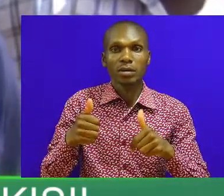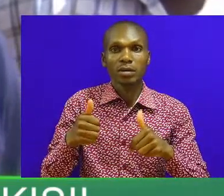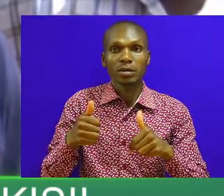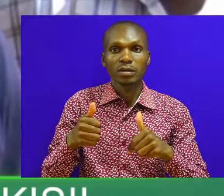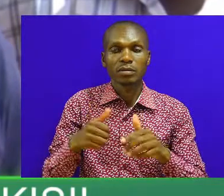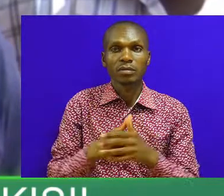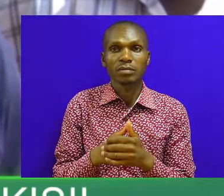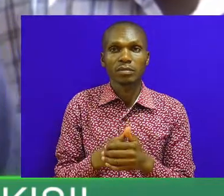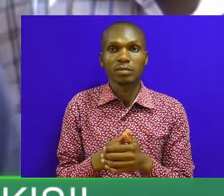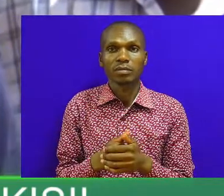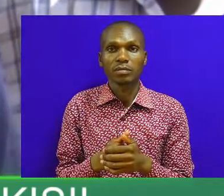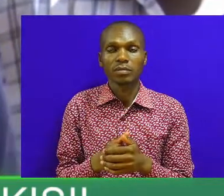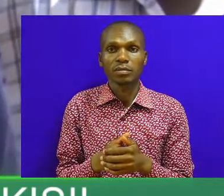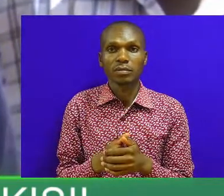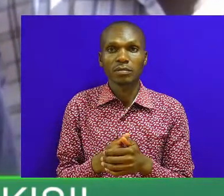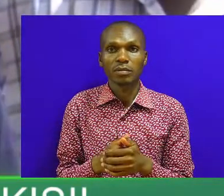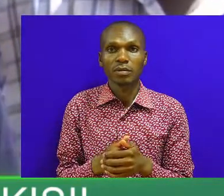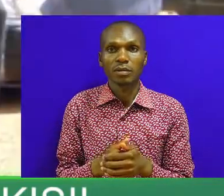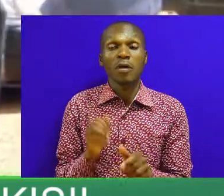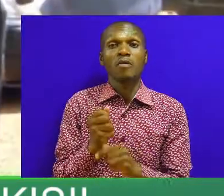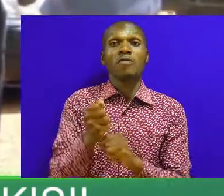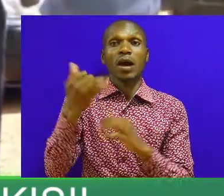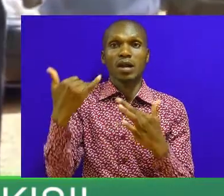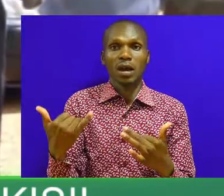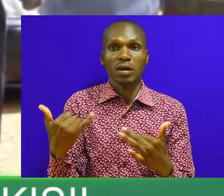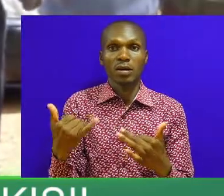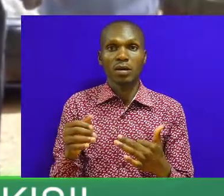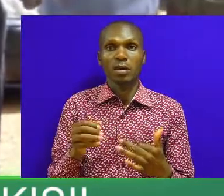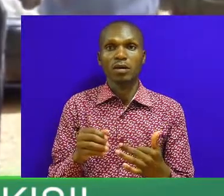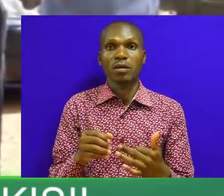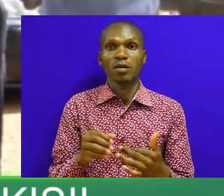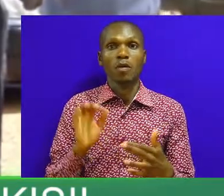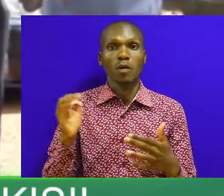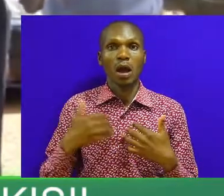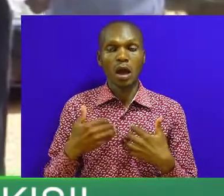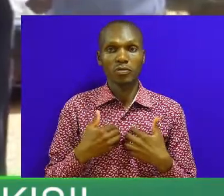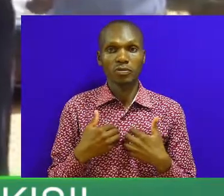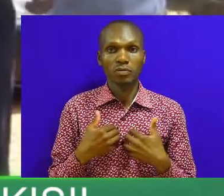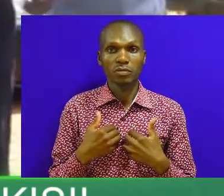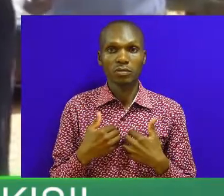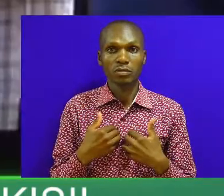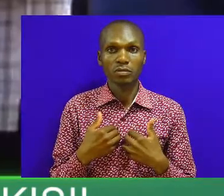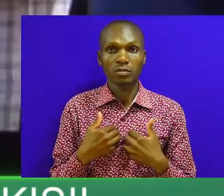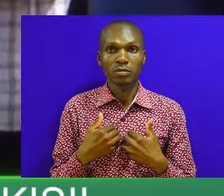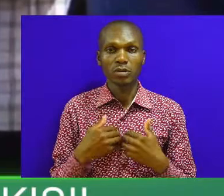offenses. And so far, we've recovered